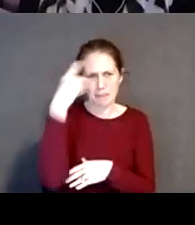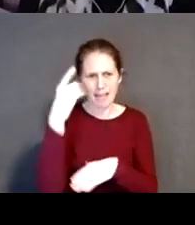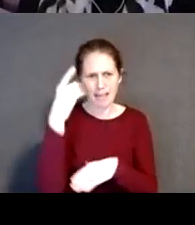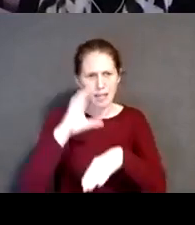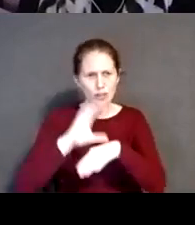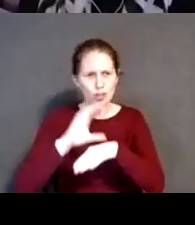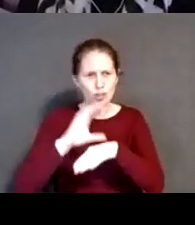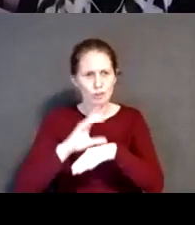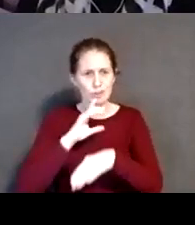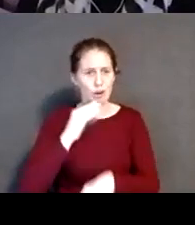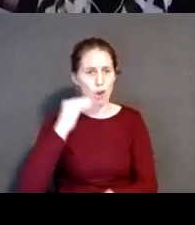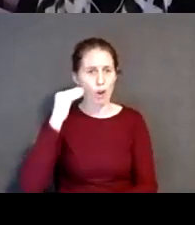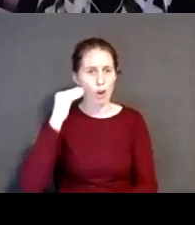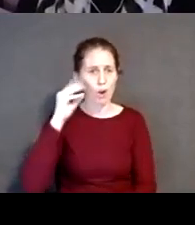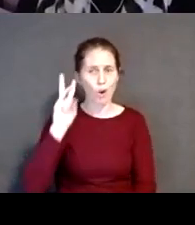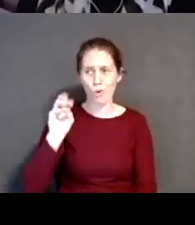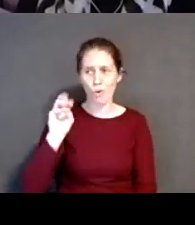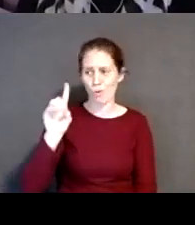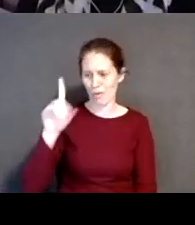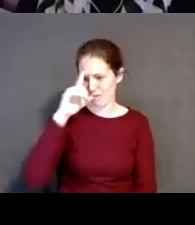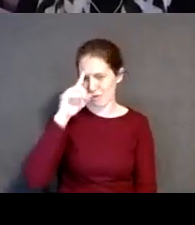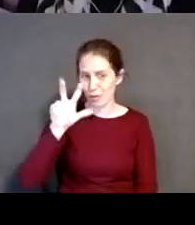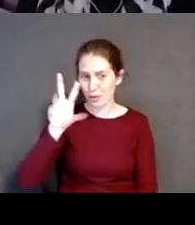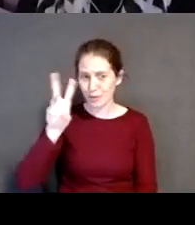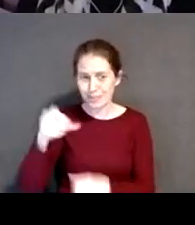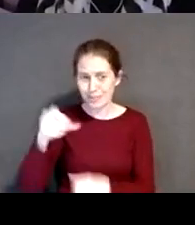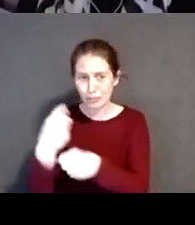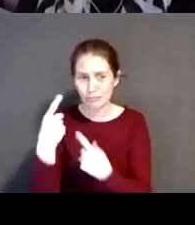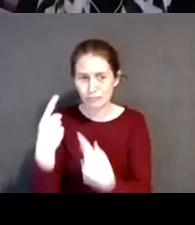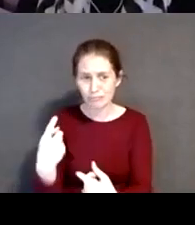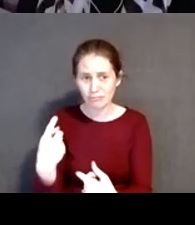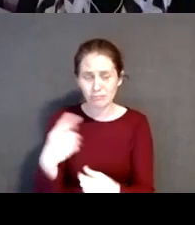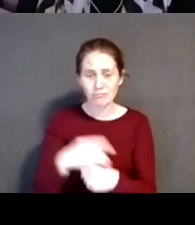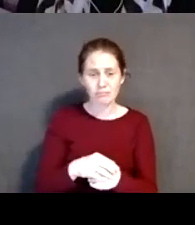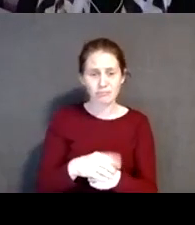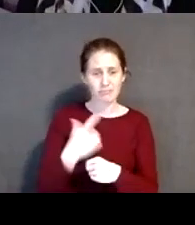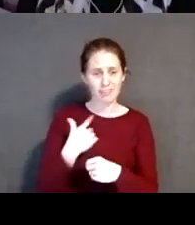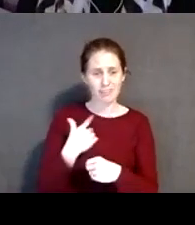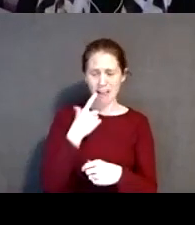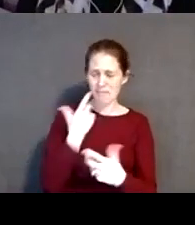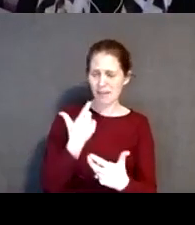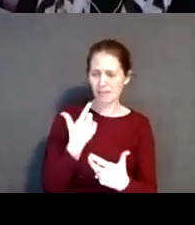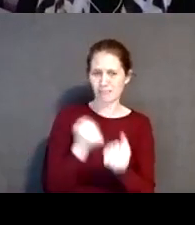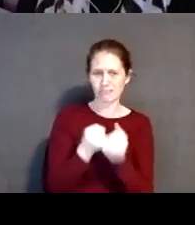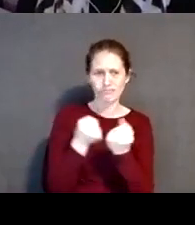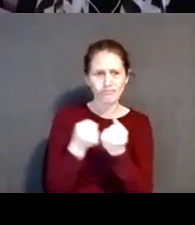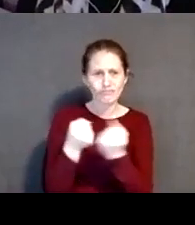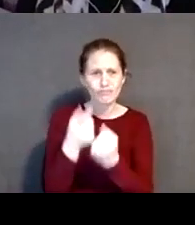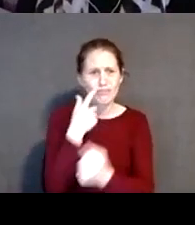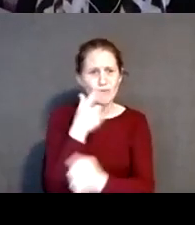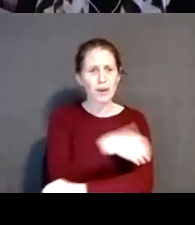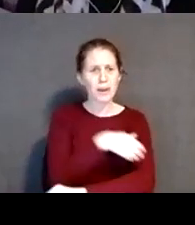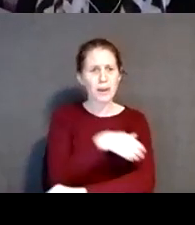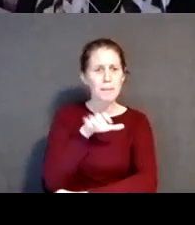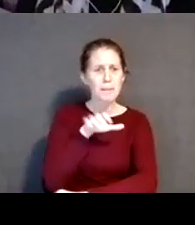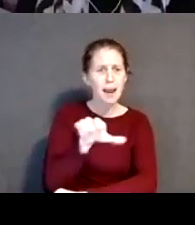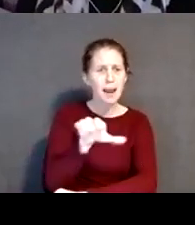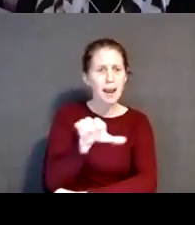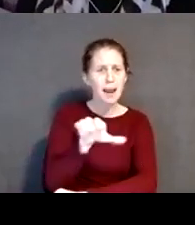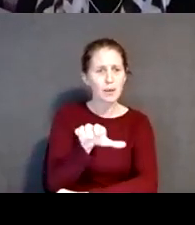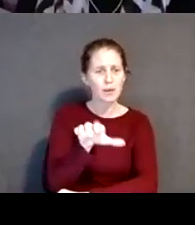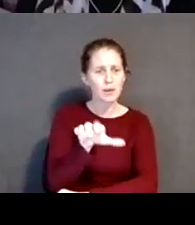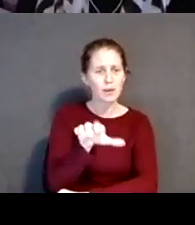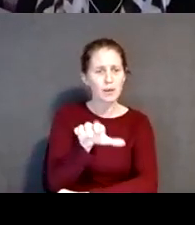for, 36 years now, and have been fighting for the empowerment of African-American people